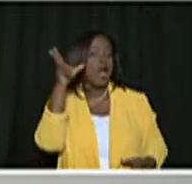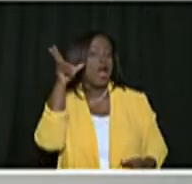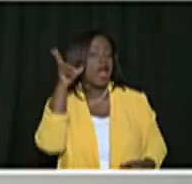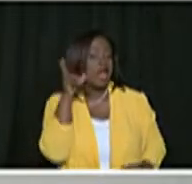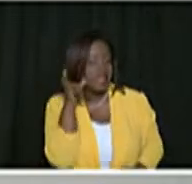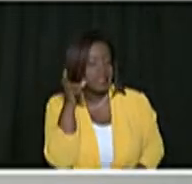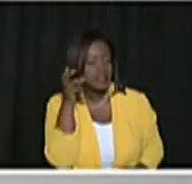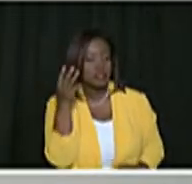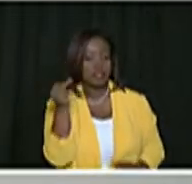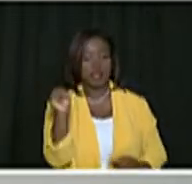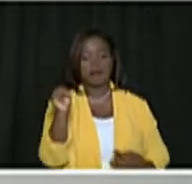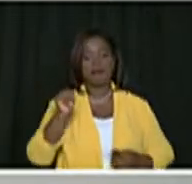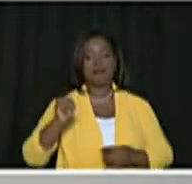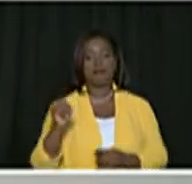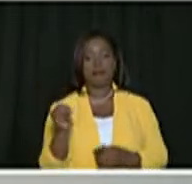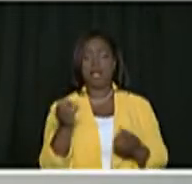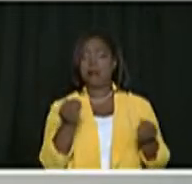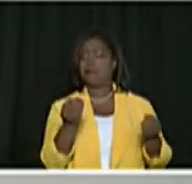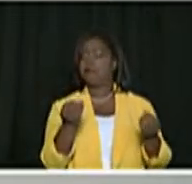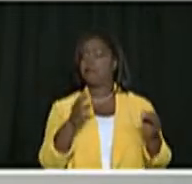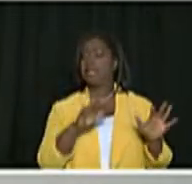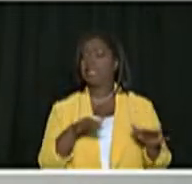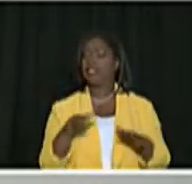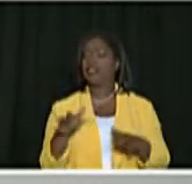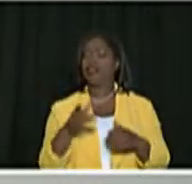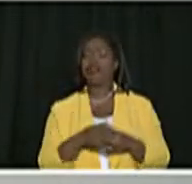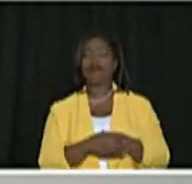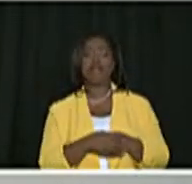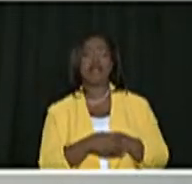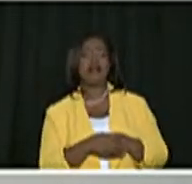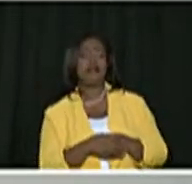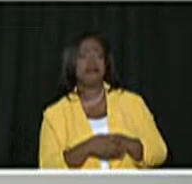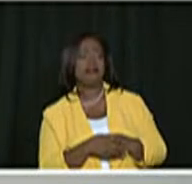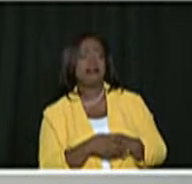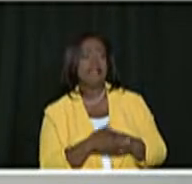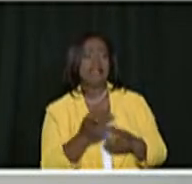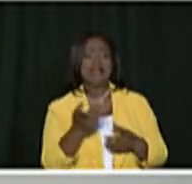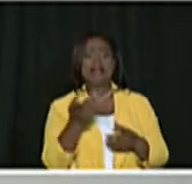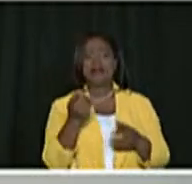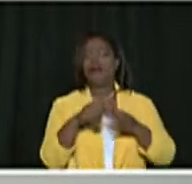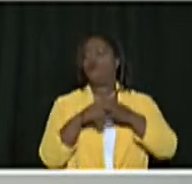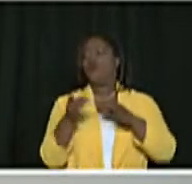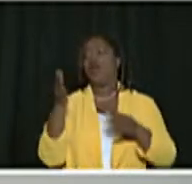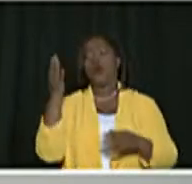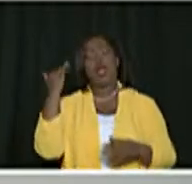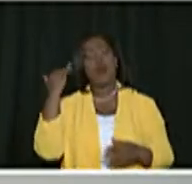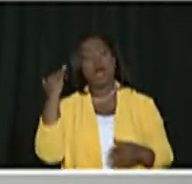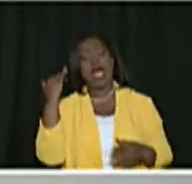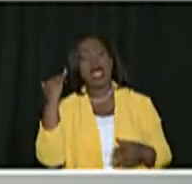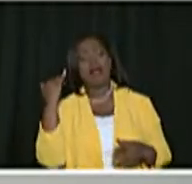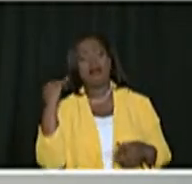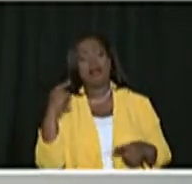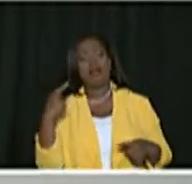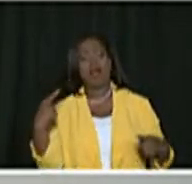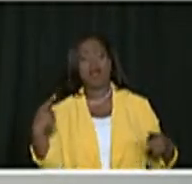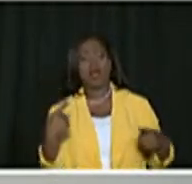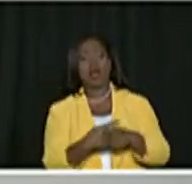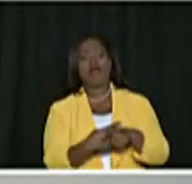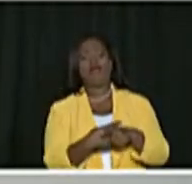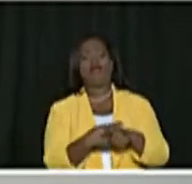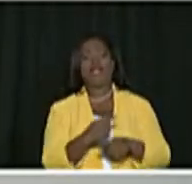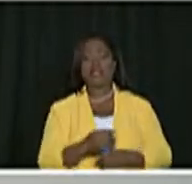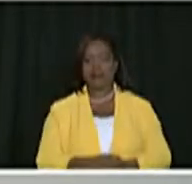away for, and the majority of them do fall within areas of conflict, right? So whether they're not getting along with a sibling, a cousin,